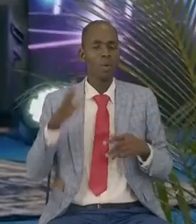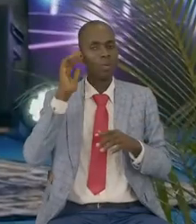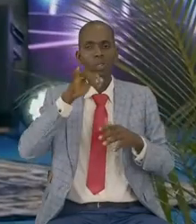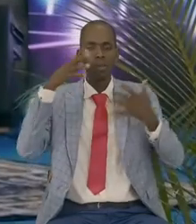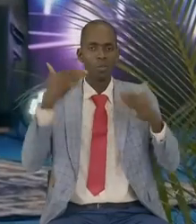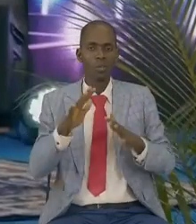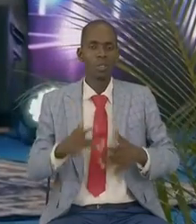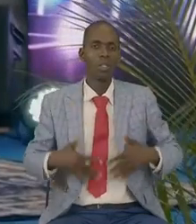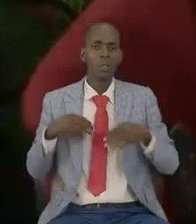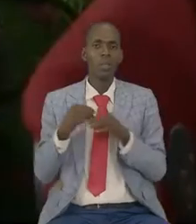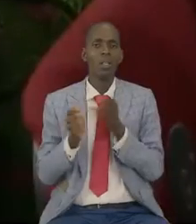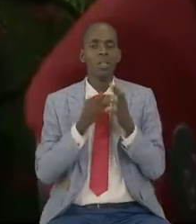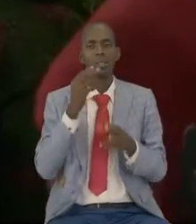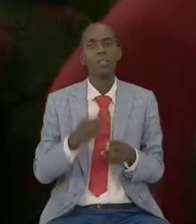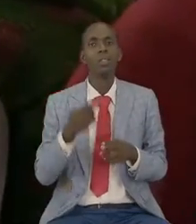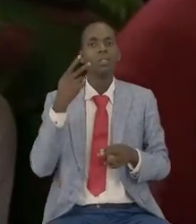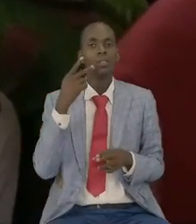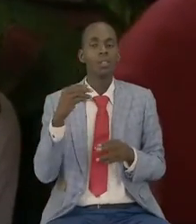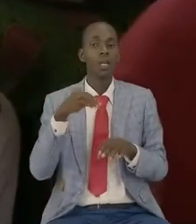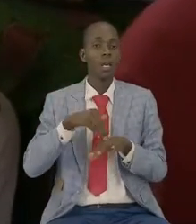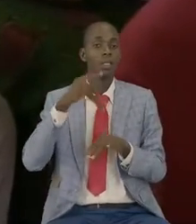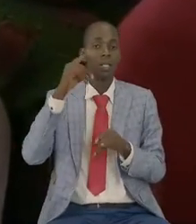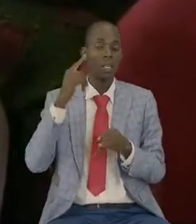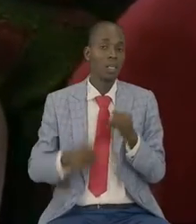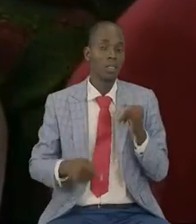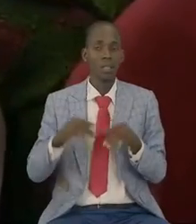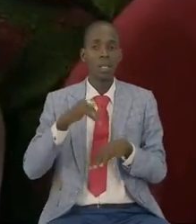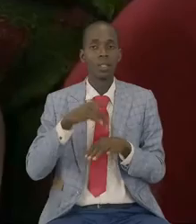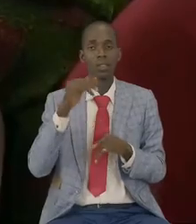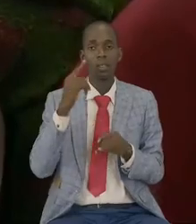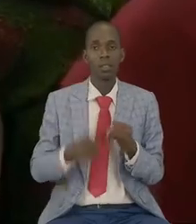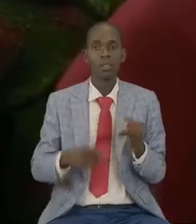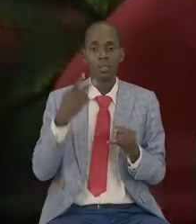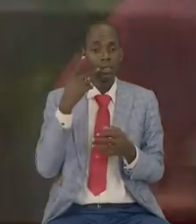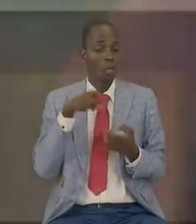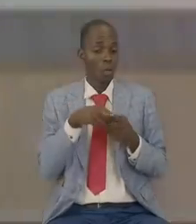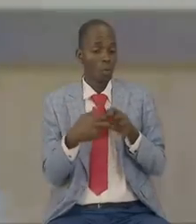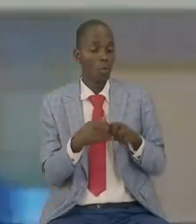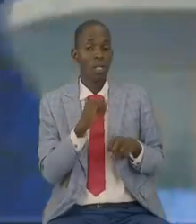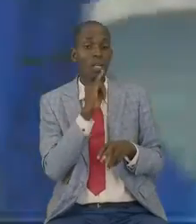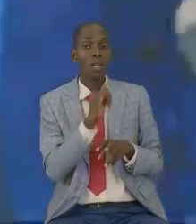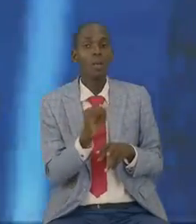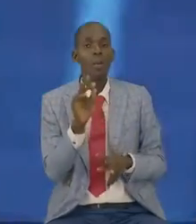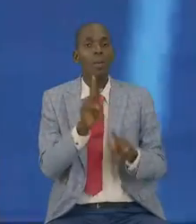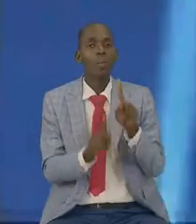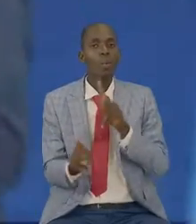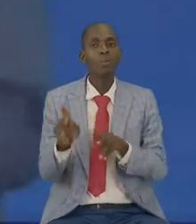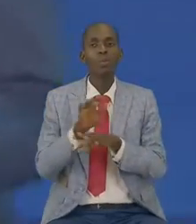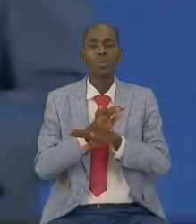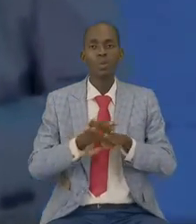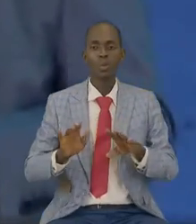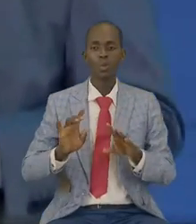in Jesus' name. Look at the end. Look at the end. You see, the problem is people don't get to